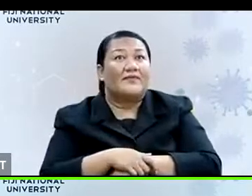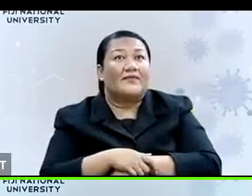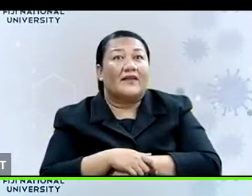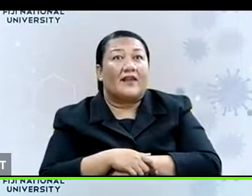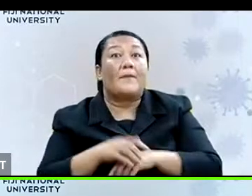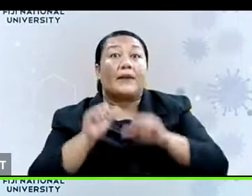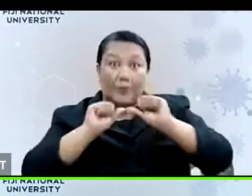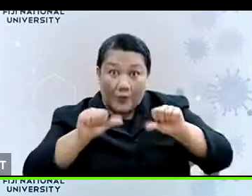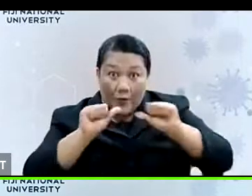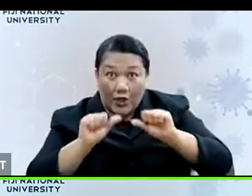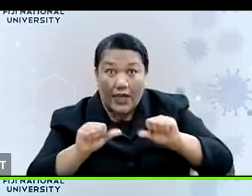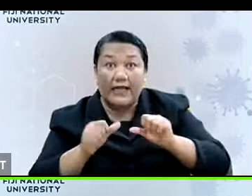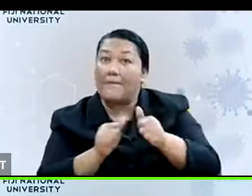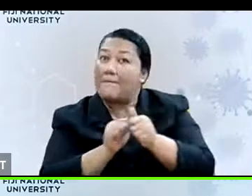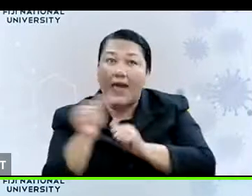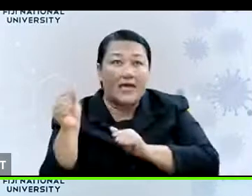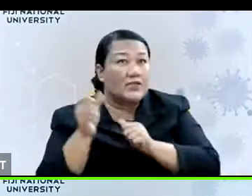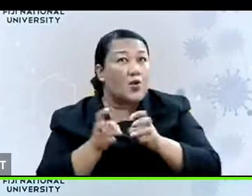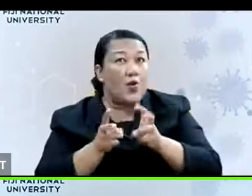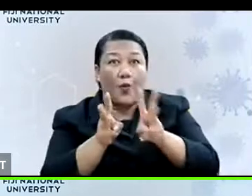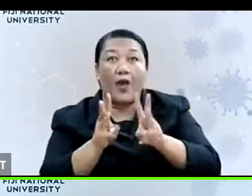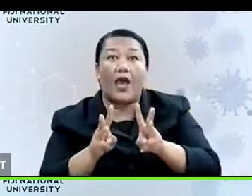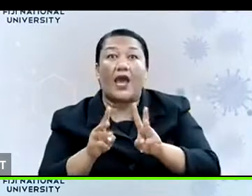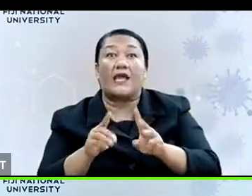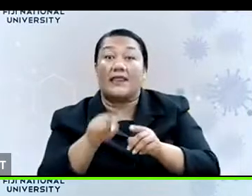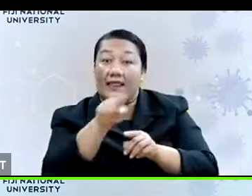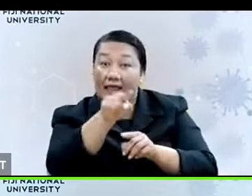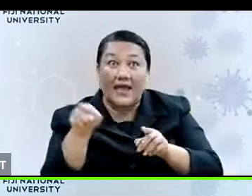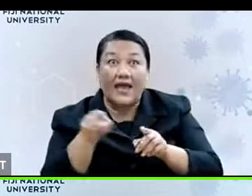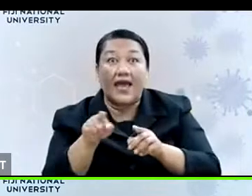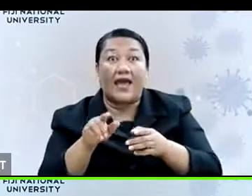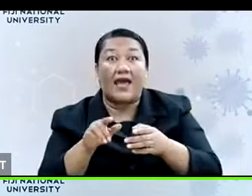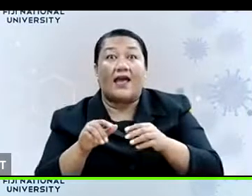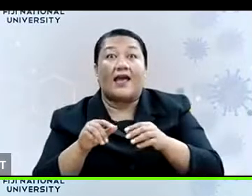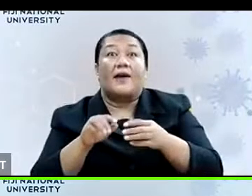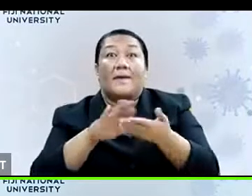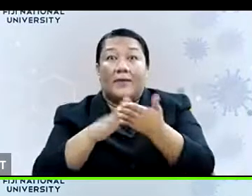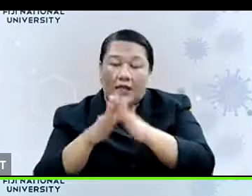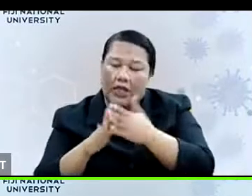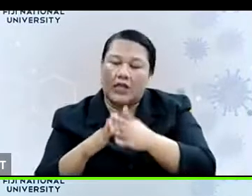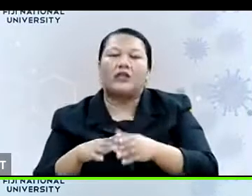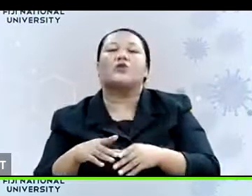best way to protect others in the community, is to get vaccinated.